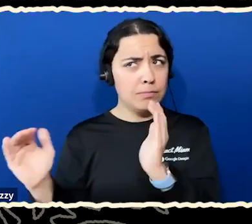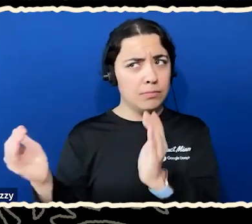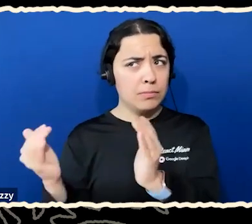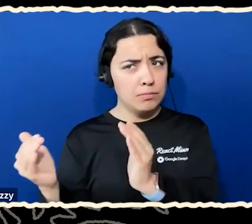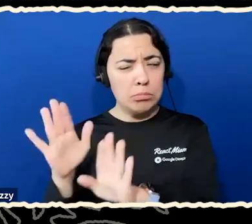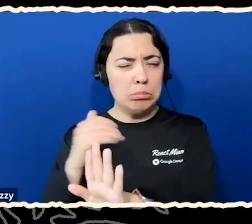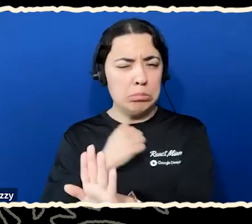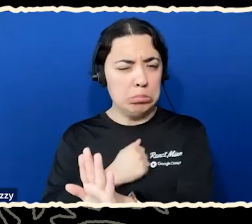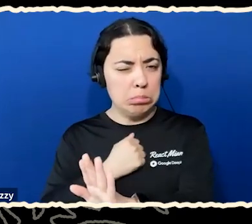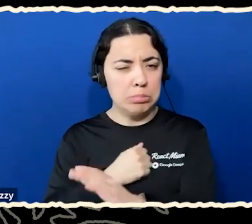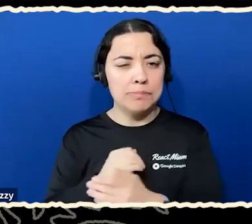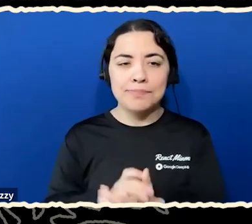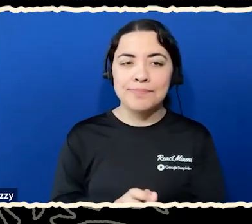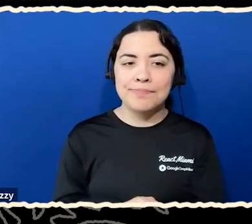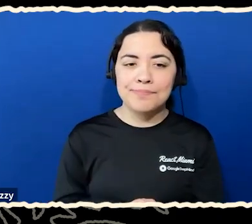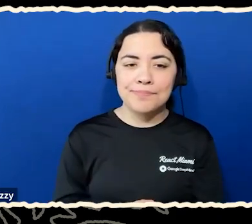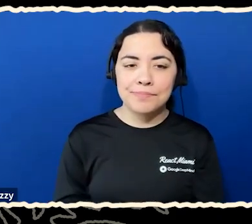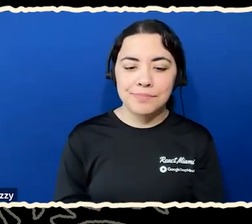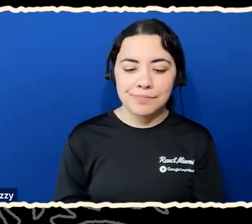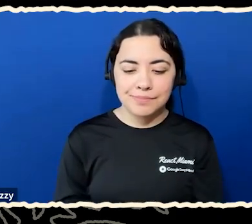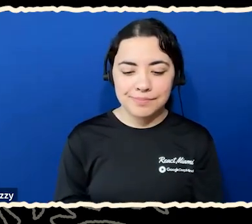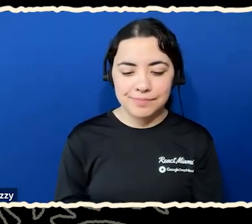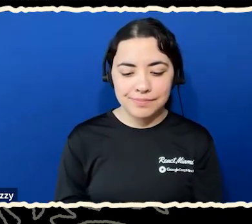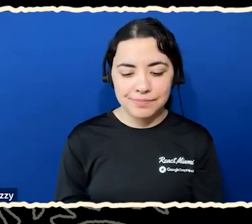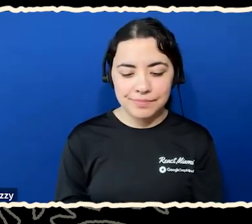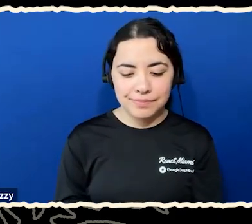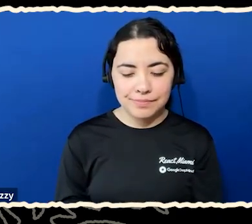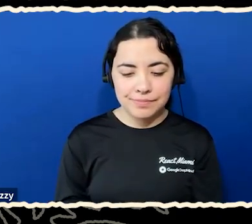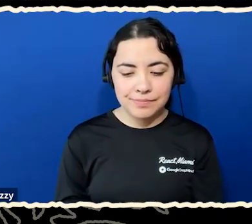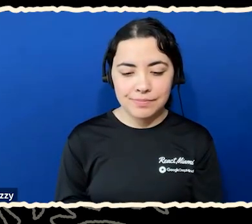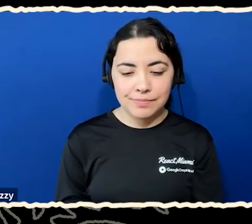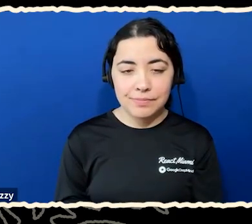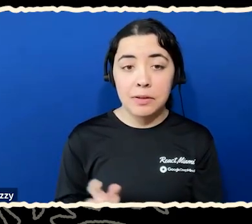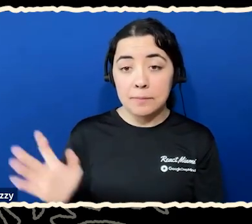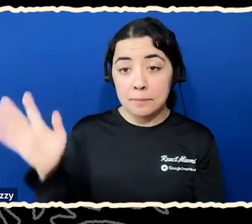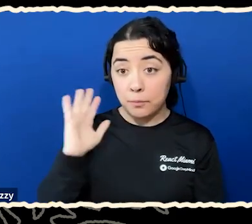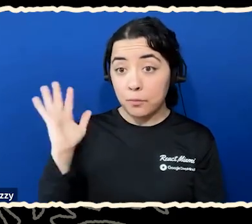that. And let's see what it looked like before.